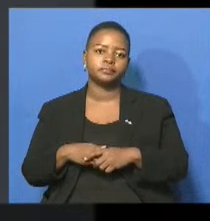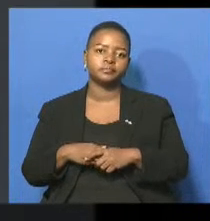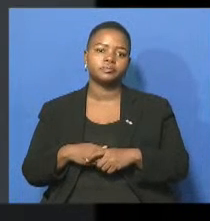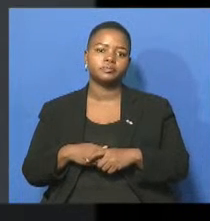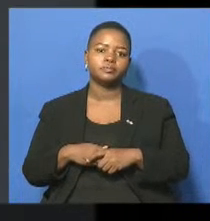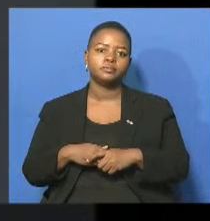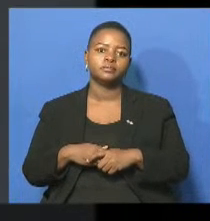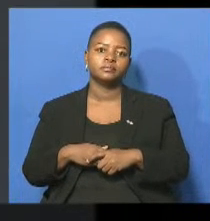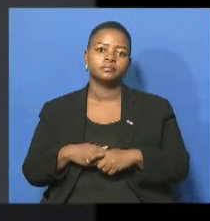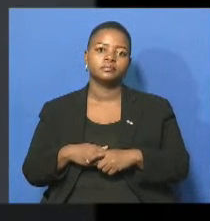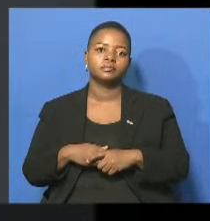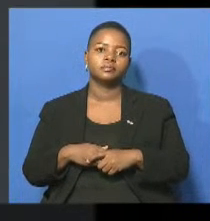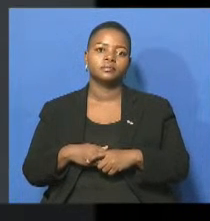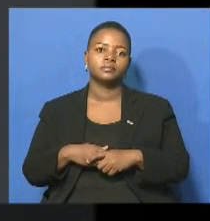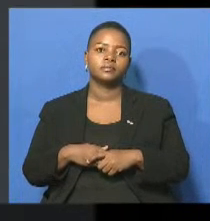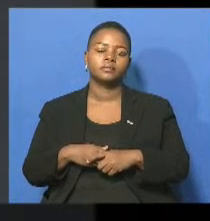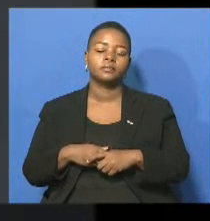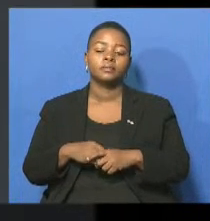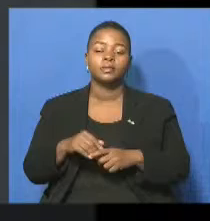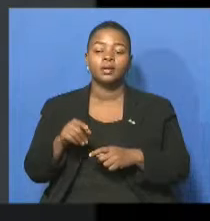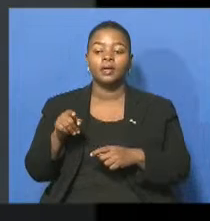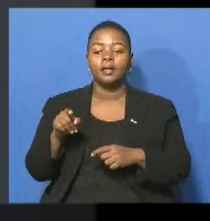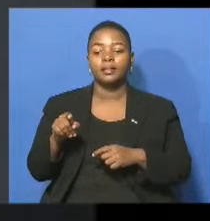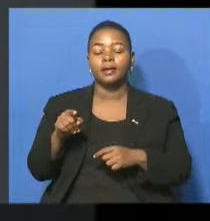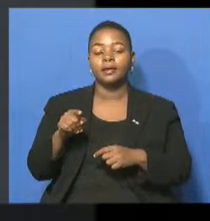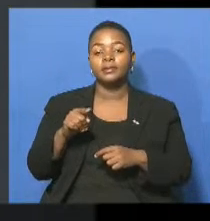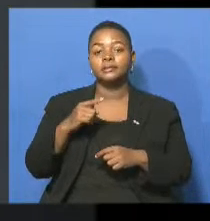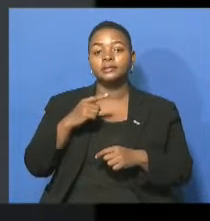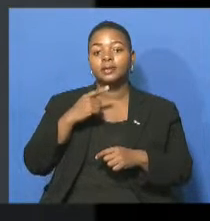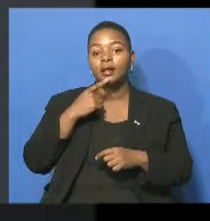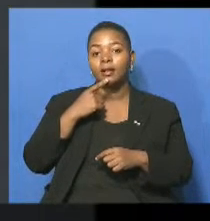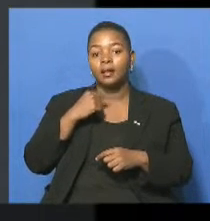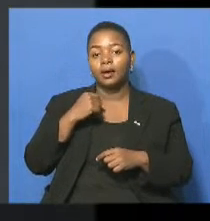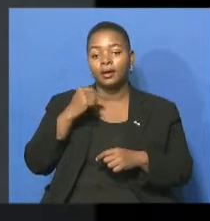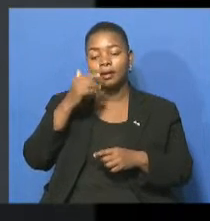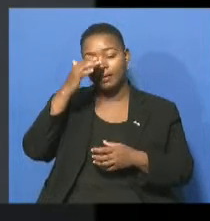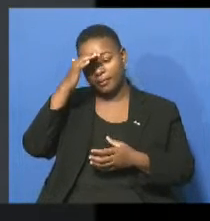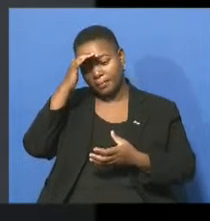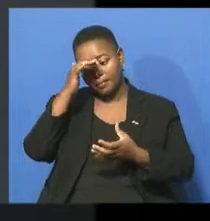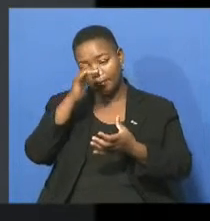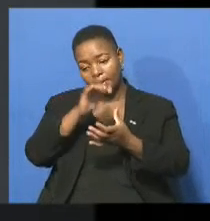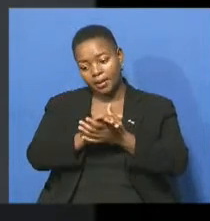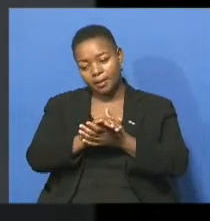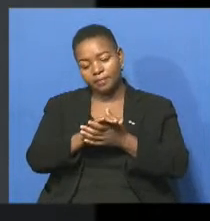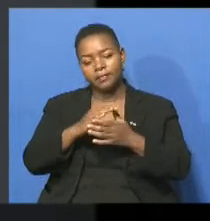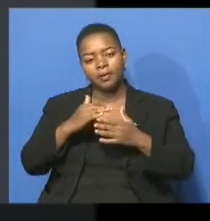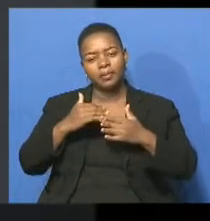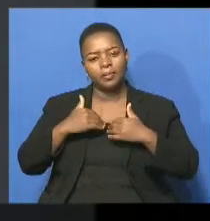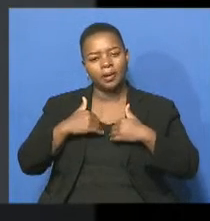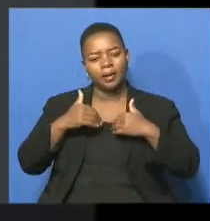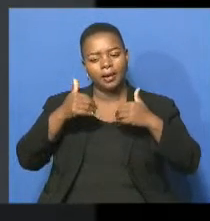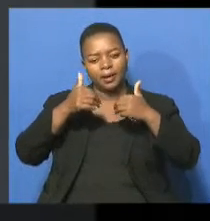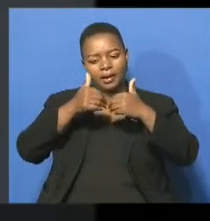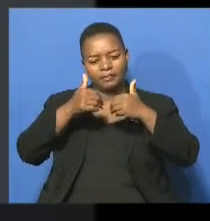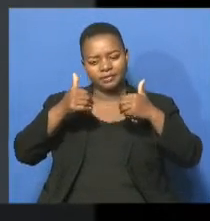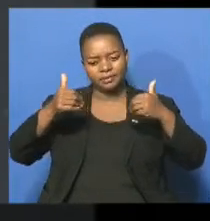And this false belief has resulted in marginalization and